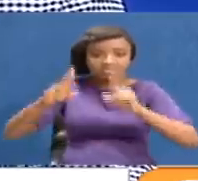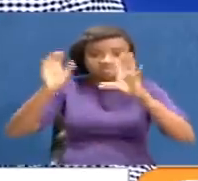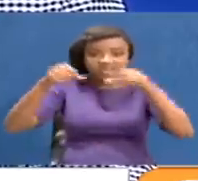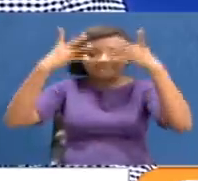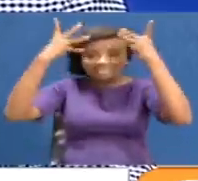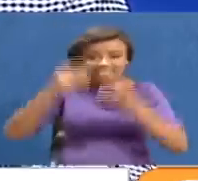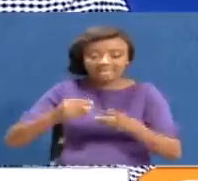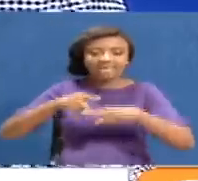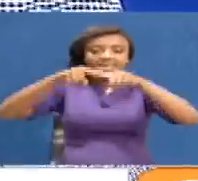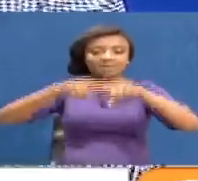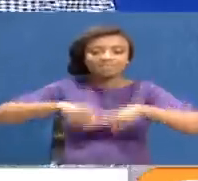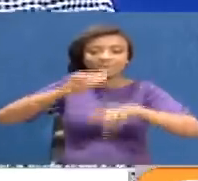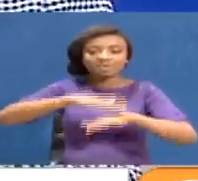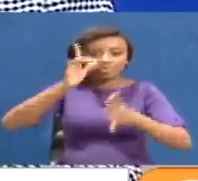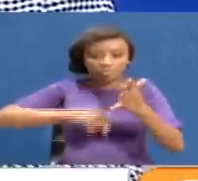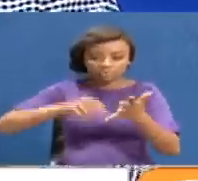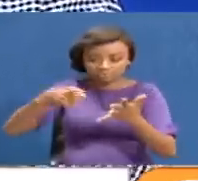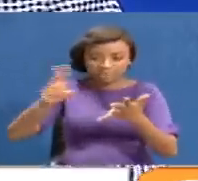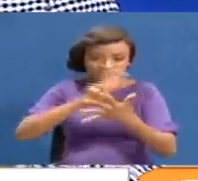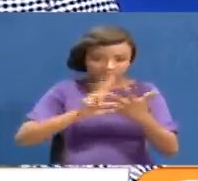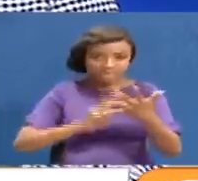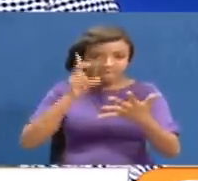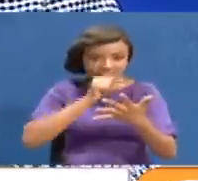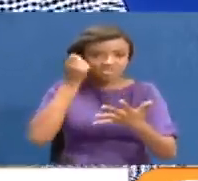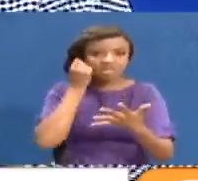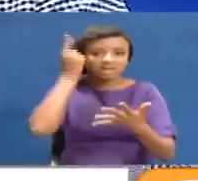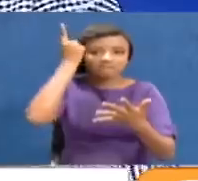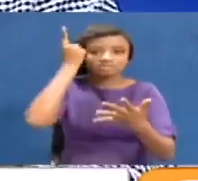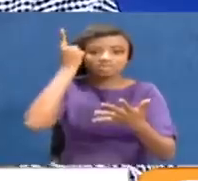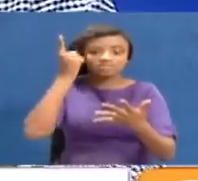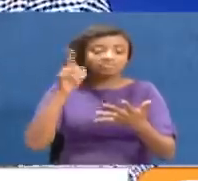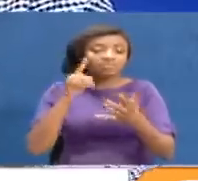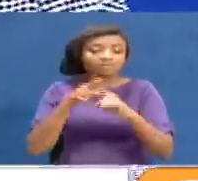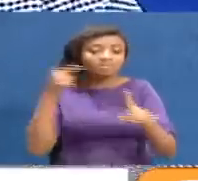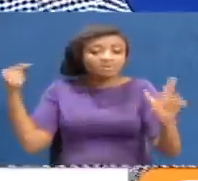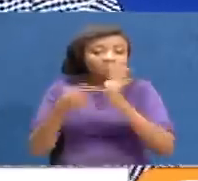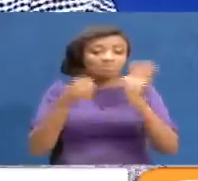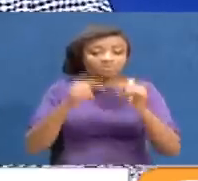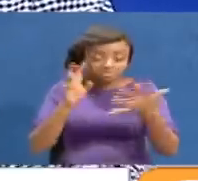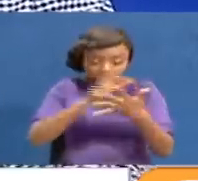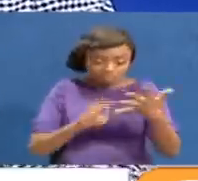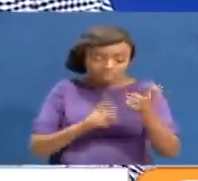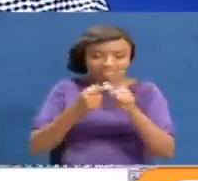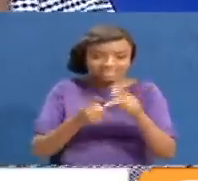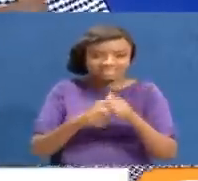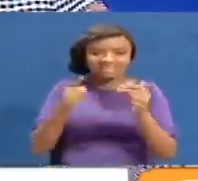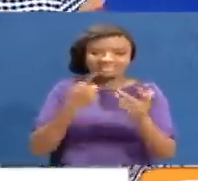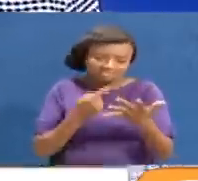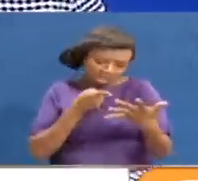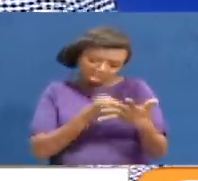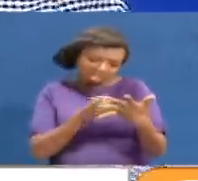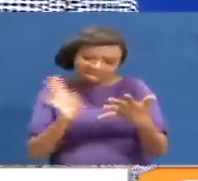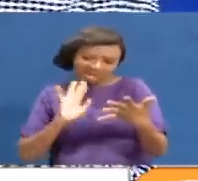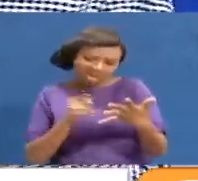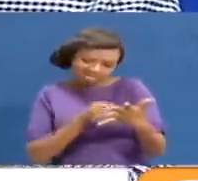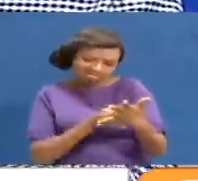on what they've read and understood. Not to read and start commenting again. Because that's what they were